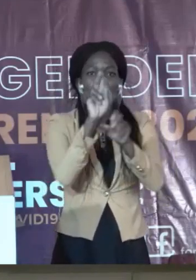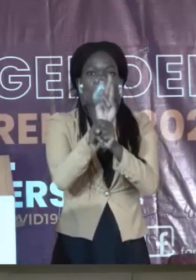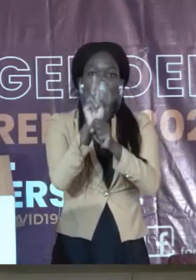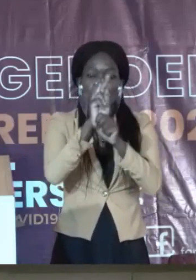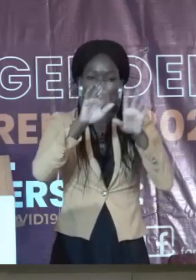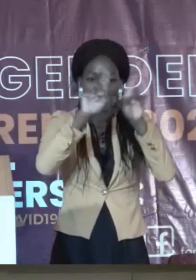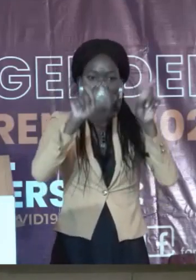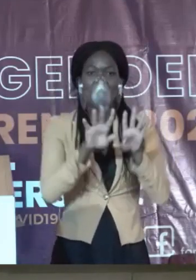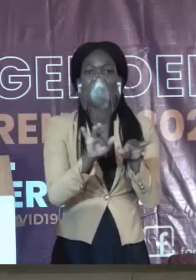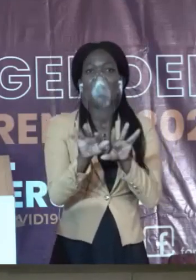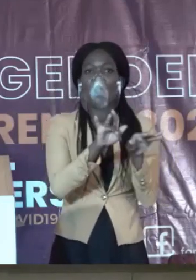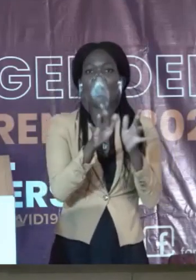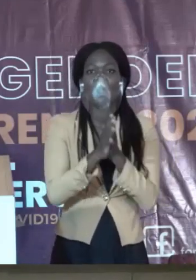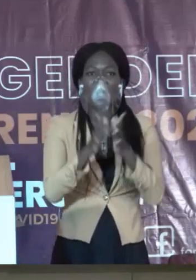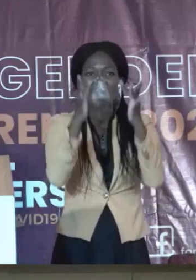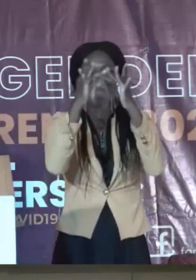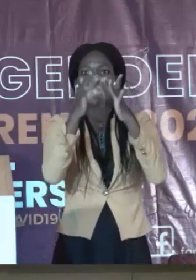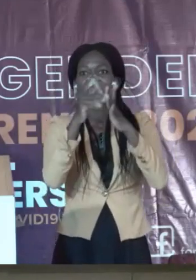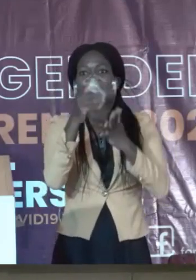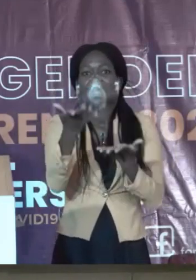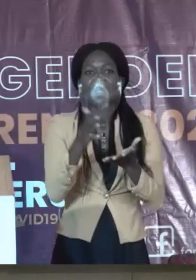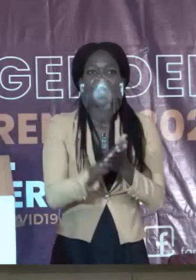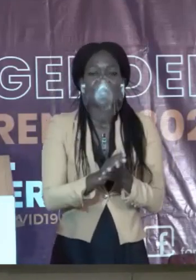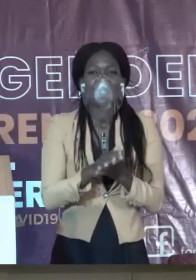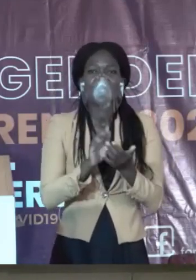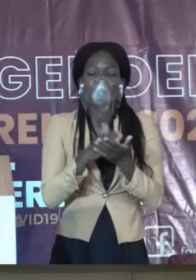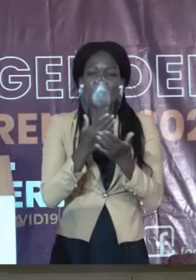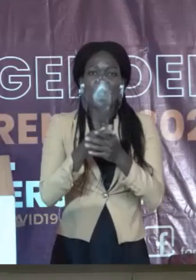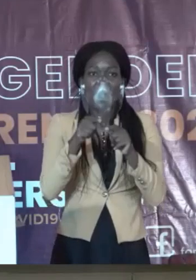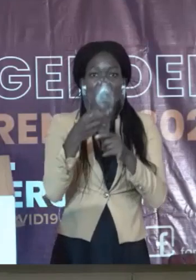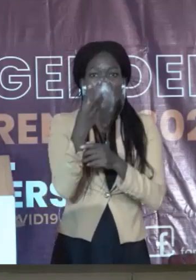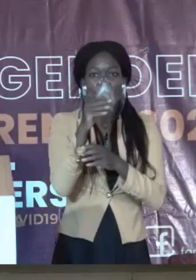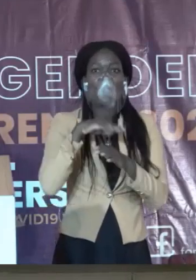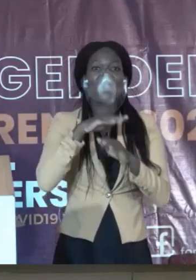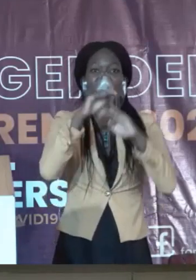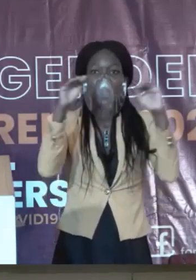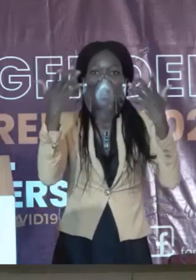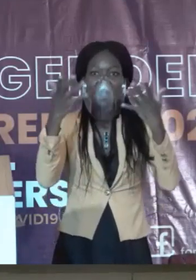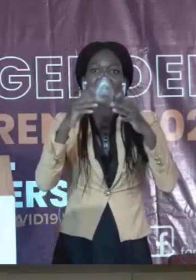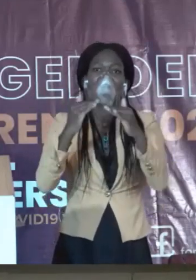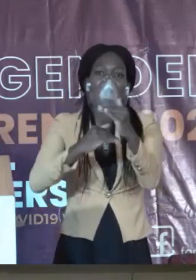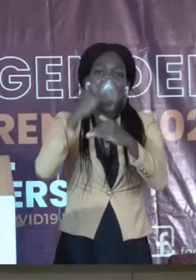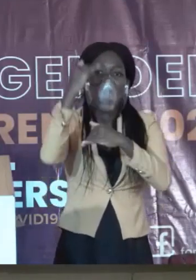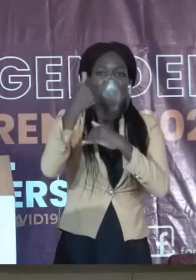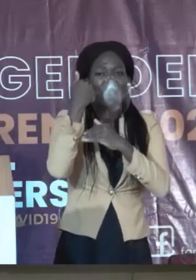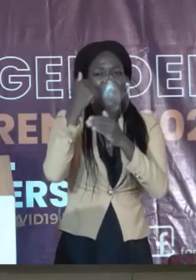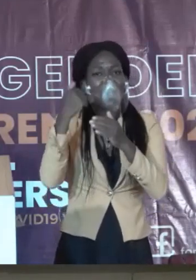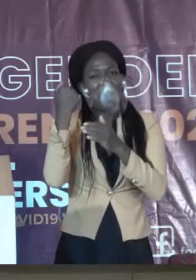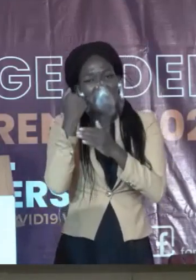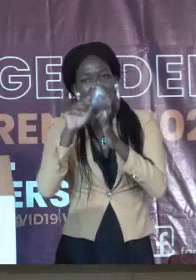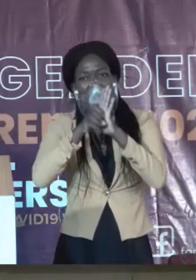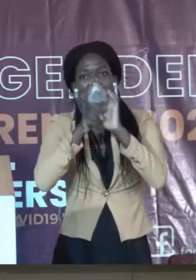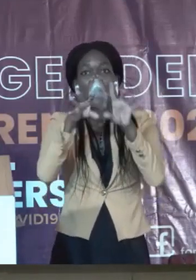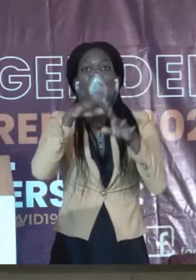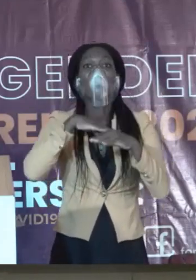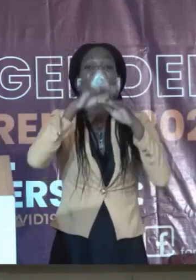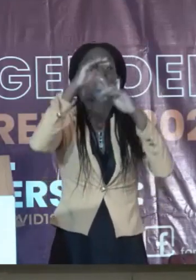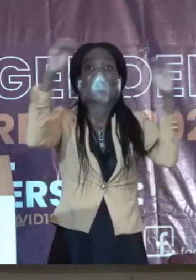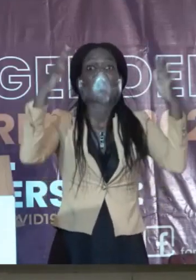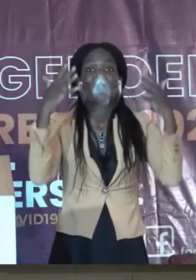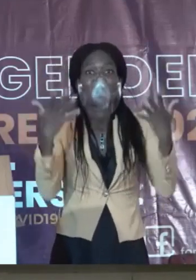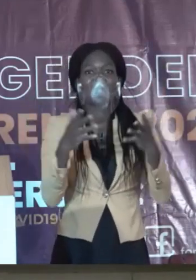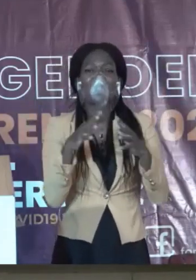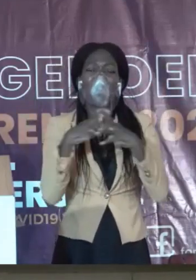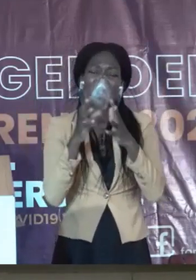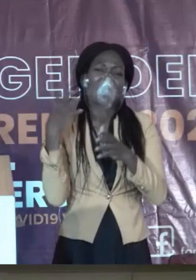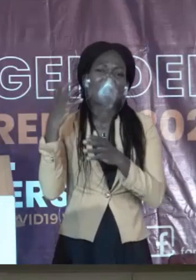of economies we want to see post-COVID, and that is really where we should be investing. In.